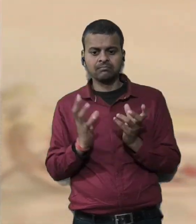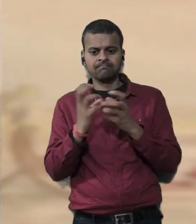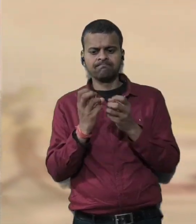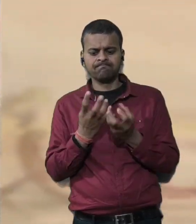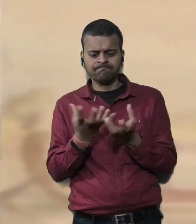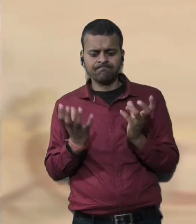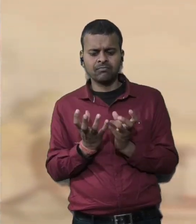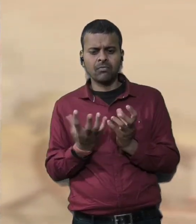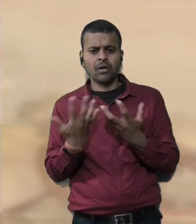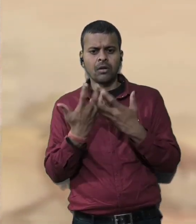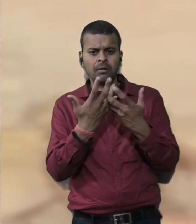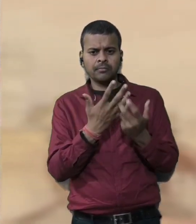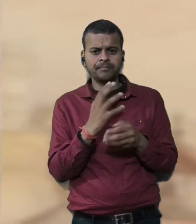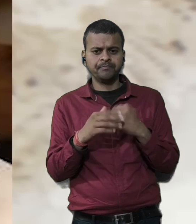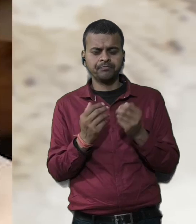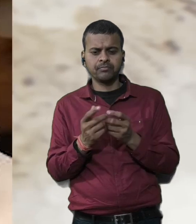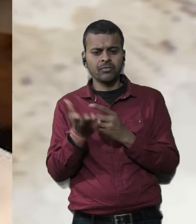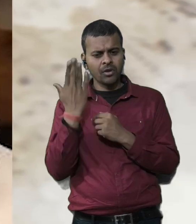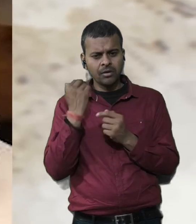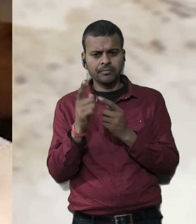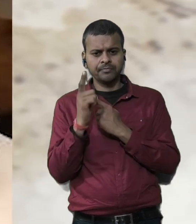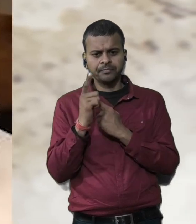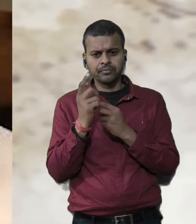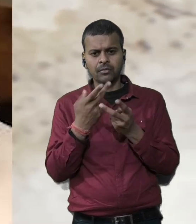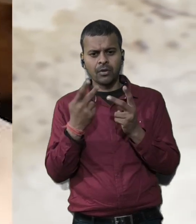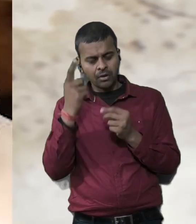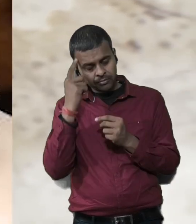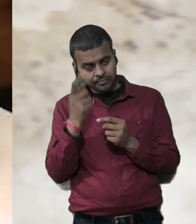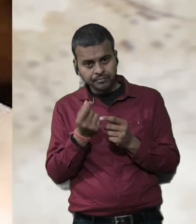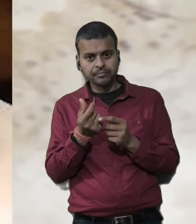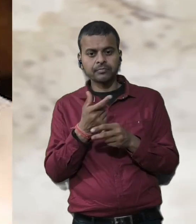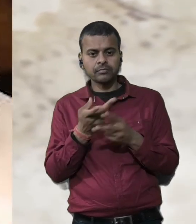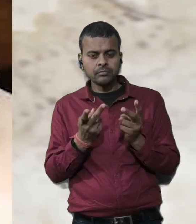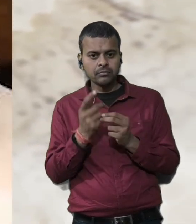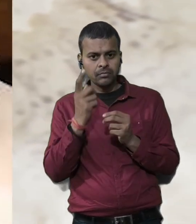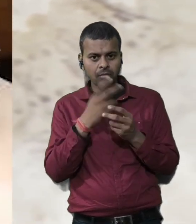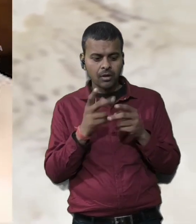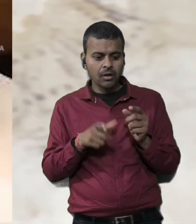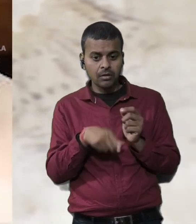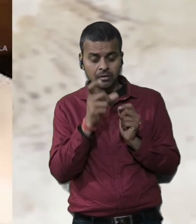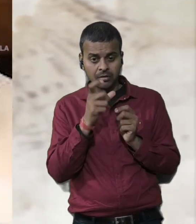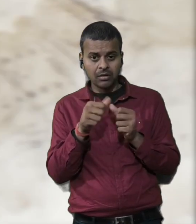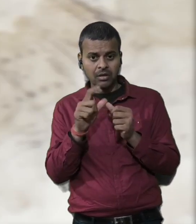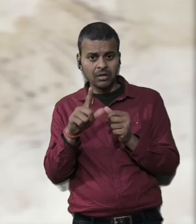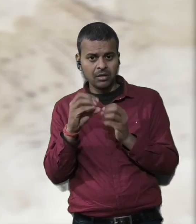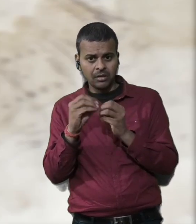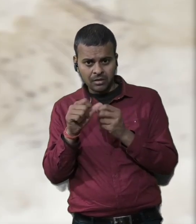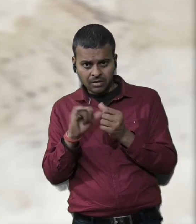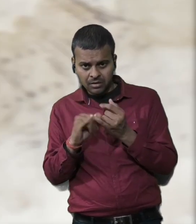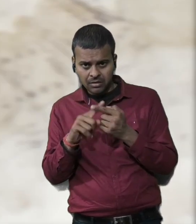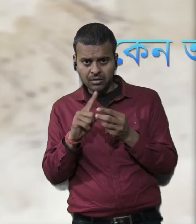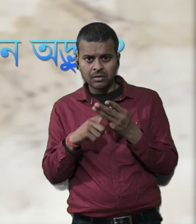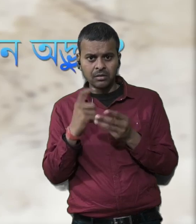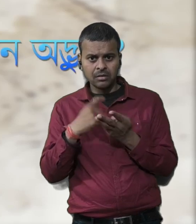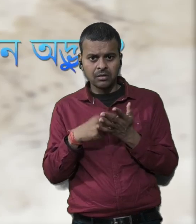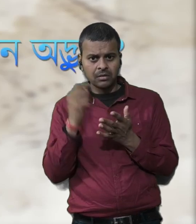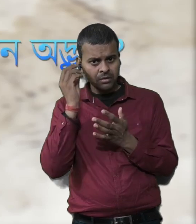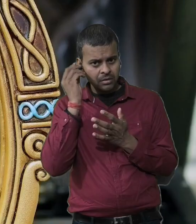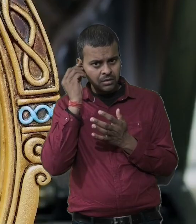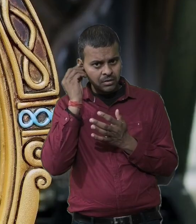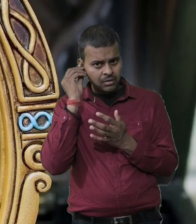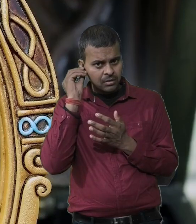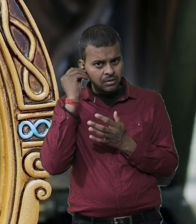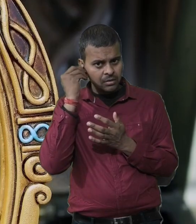palace holds extremely rich collection of antiquities of the Murshidabad Nawab as well as the Britishers, which include old arms